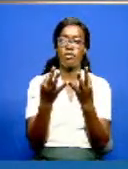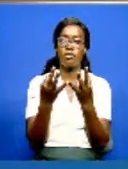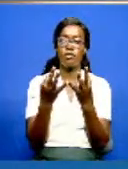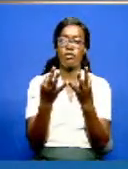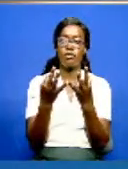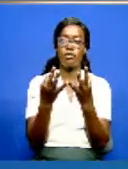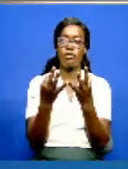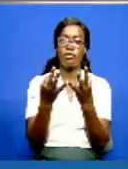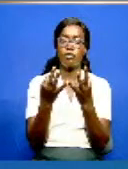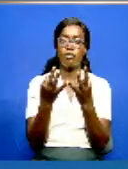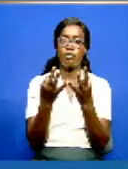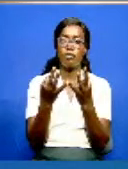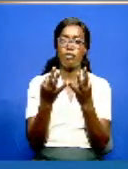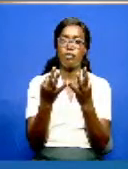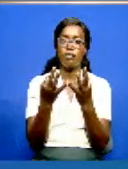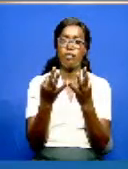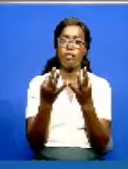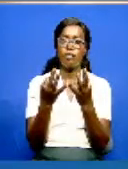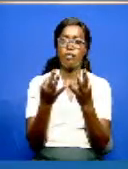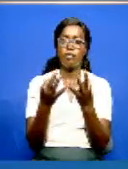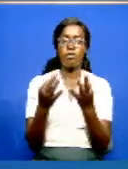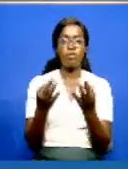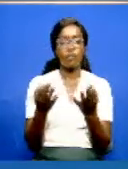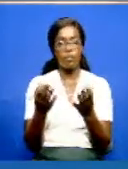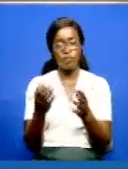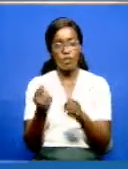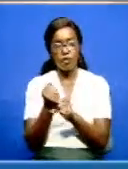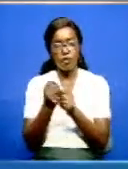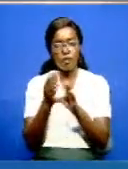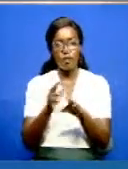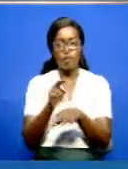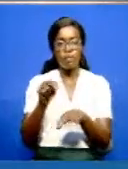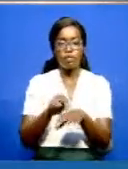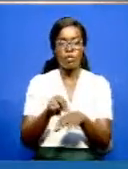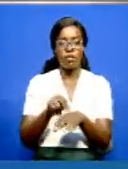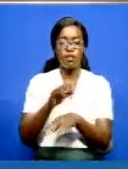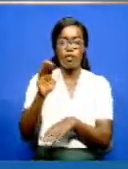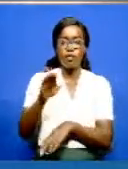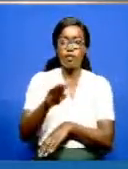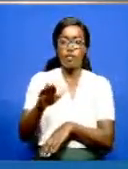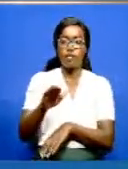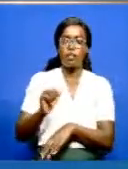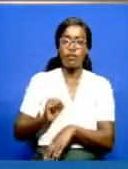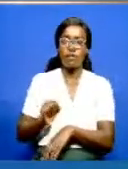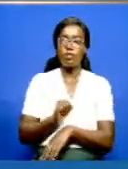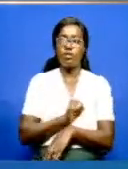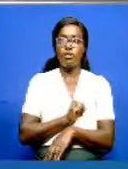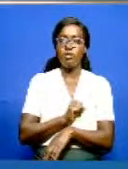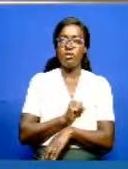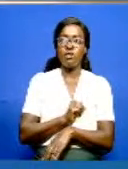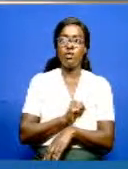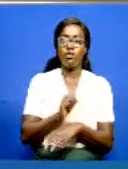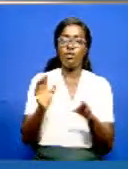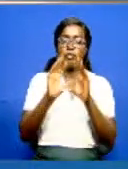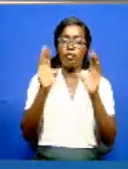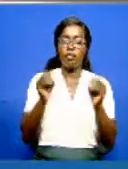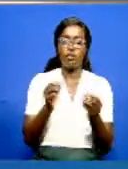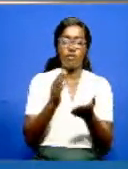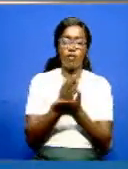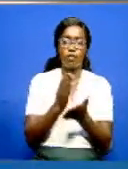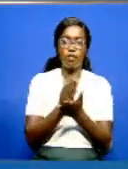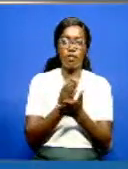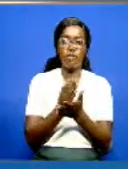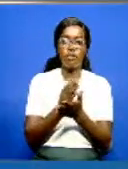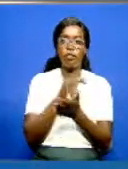Nyachae, my colleagues in the National Assembly and the Senate, I'll be very, very brief.